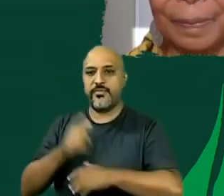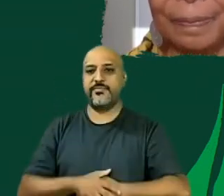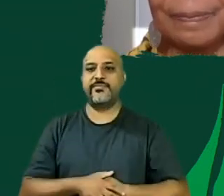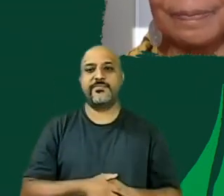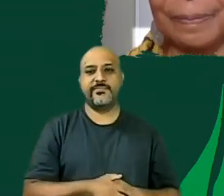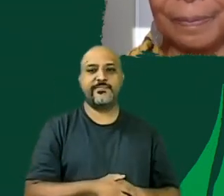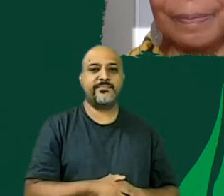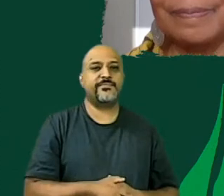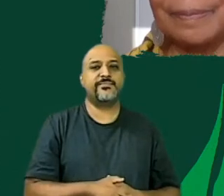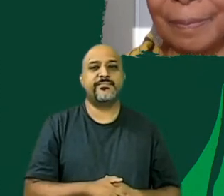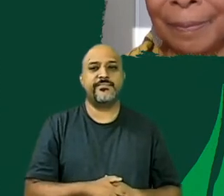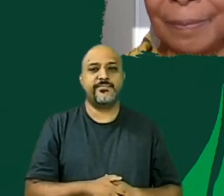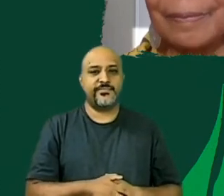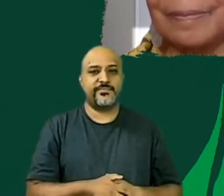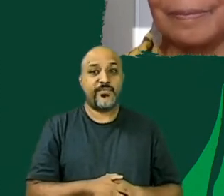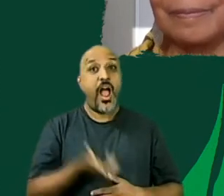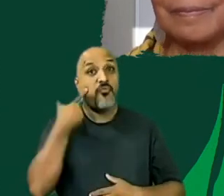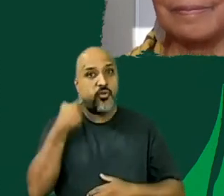can find them.